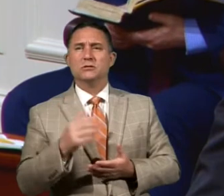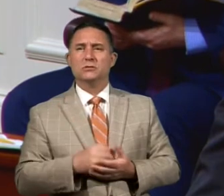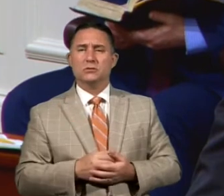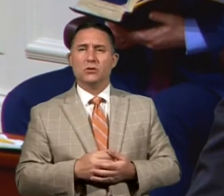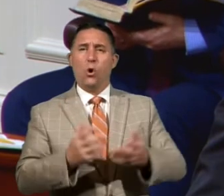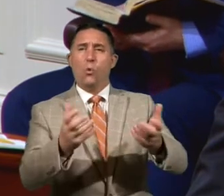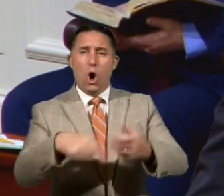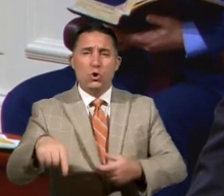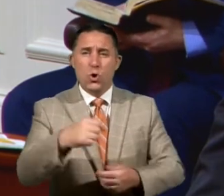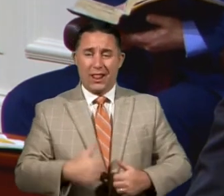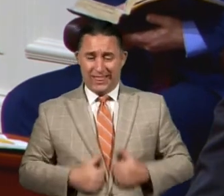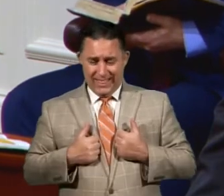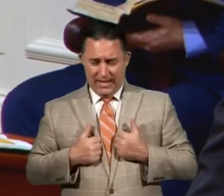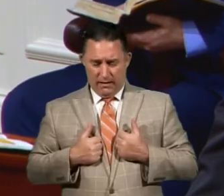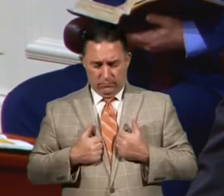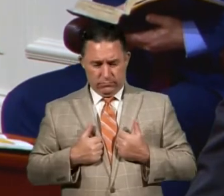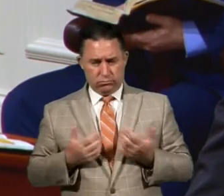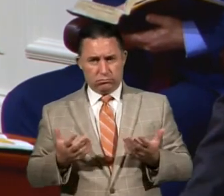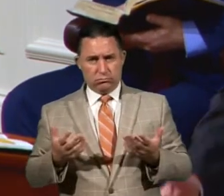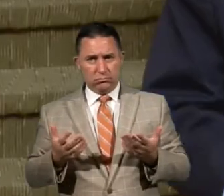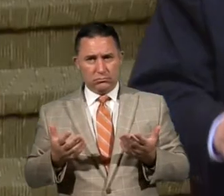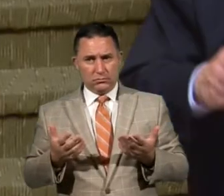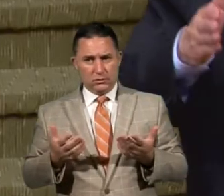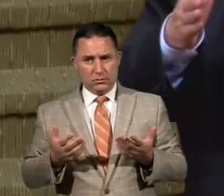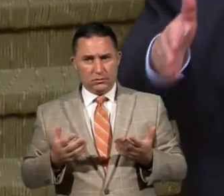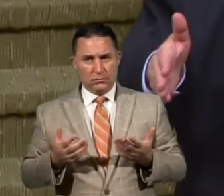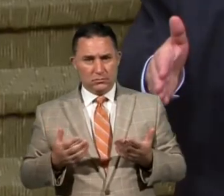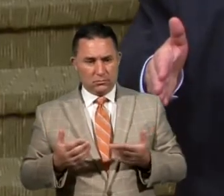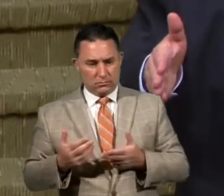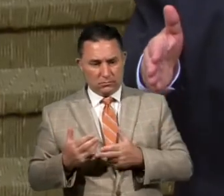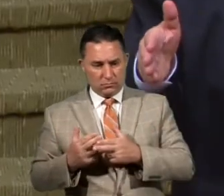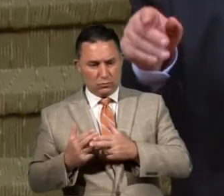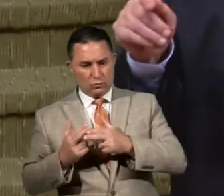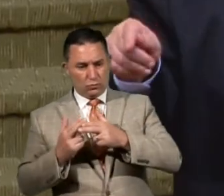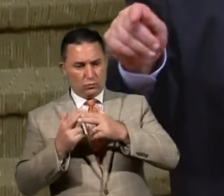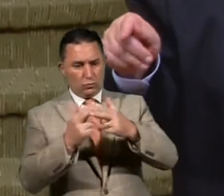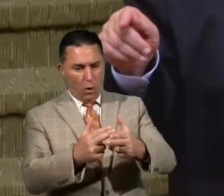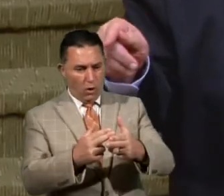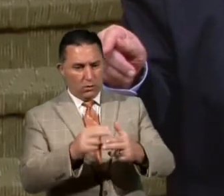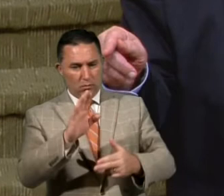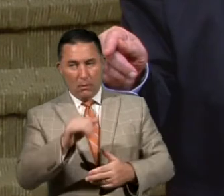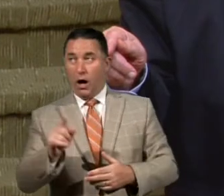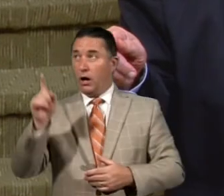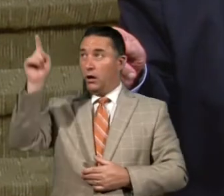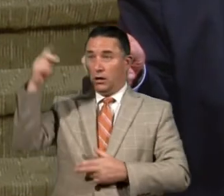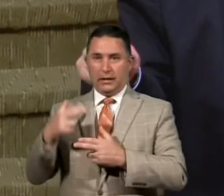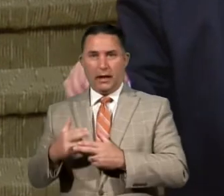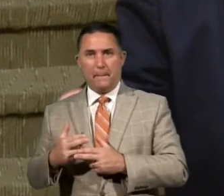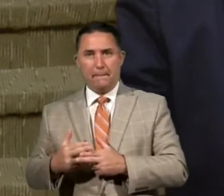I want you to live in such a way that you are called by my name.